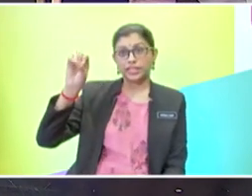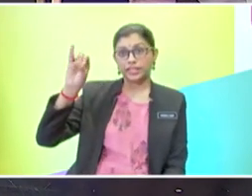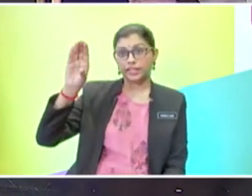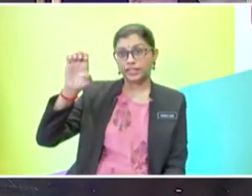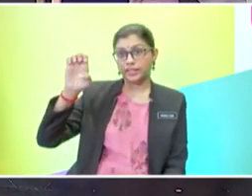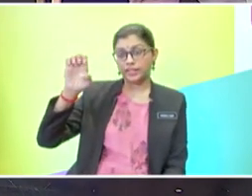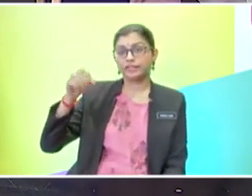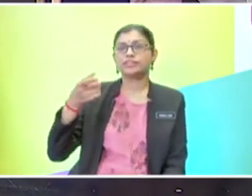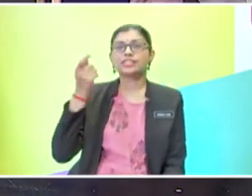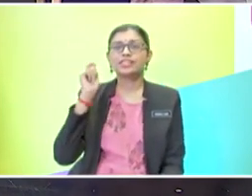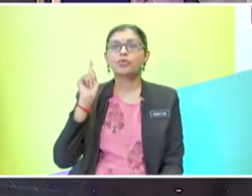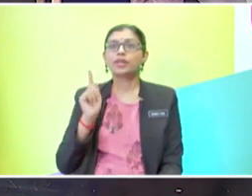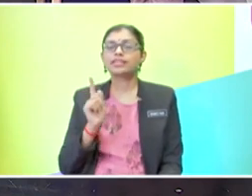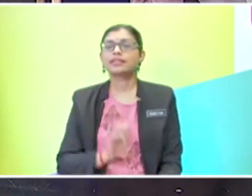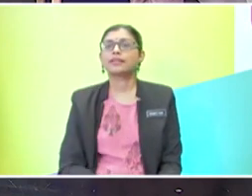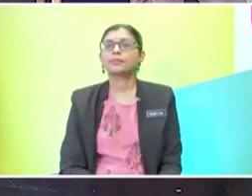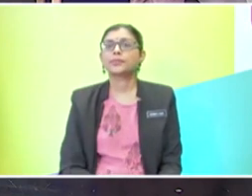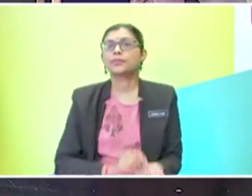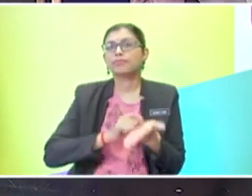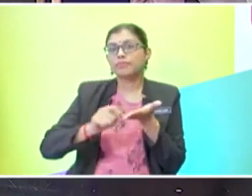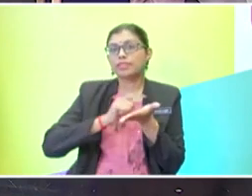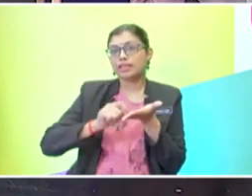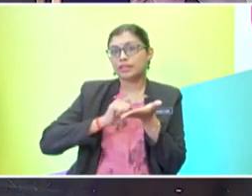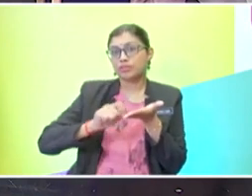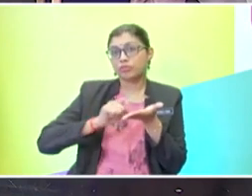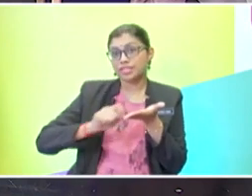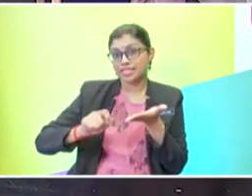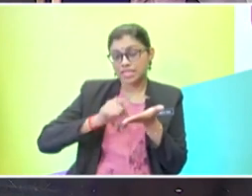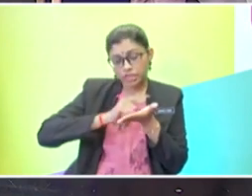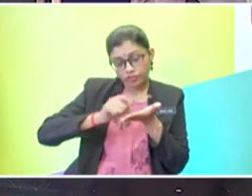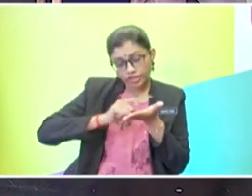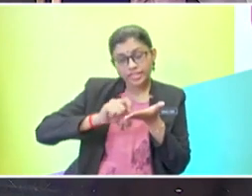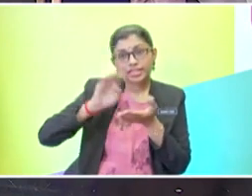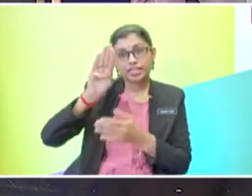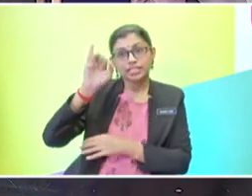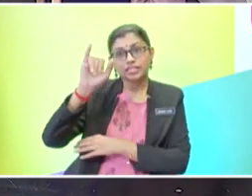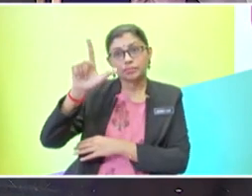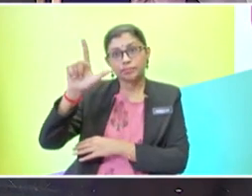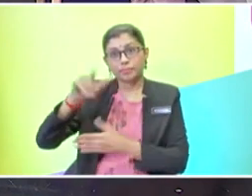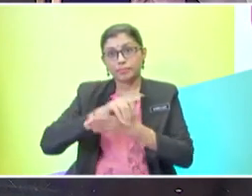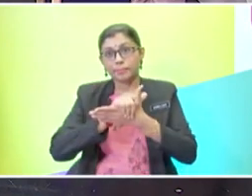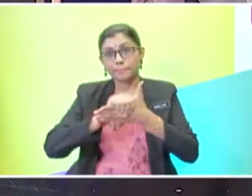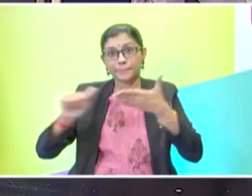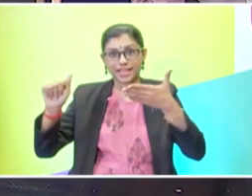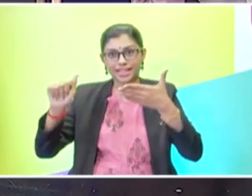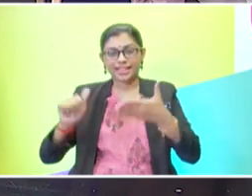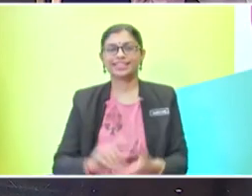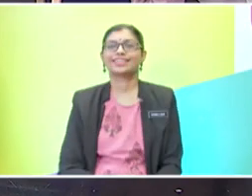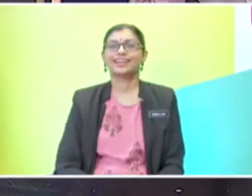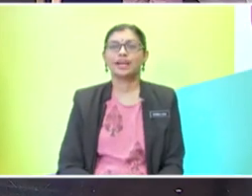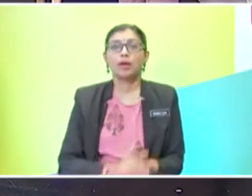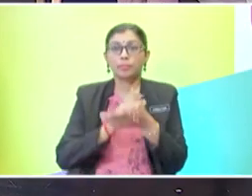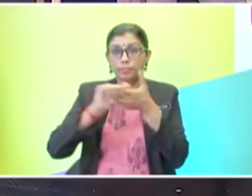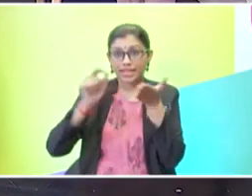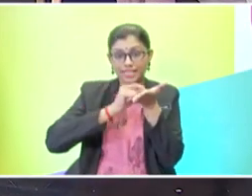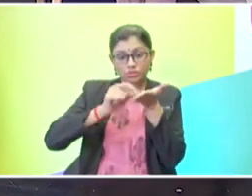way here. So this one here, again, a written statement of any purchase of goods or services received. This is actually bill. Bill, yes. Yeah,